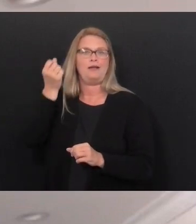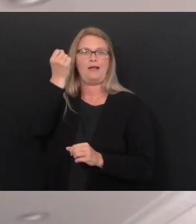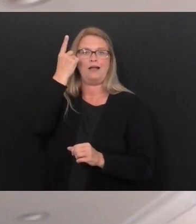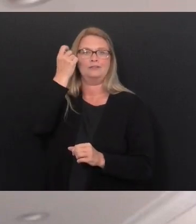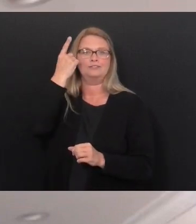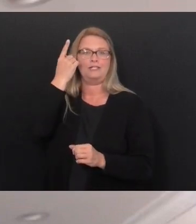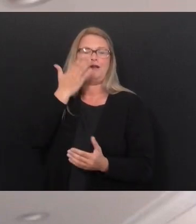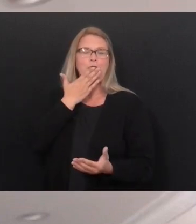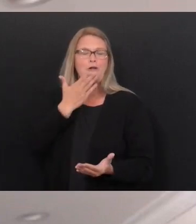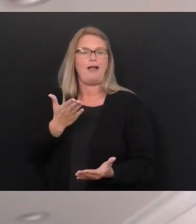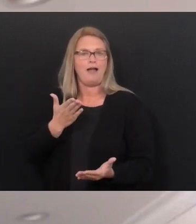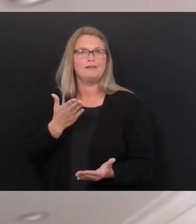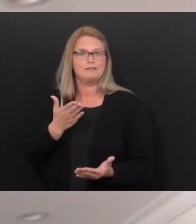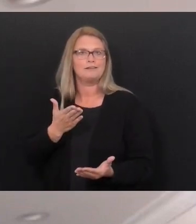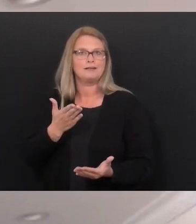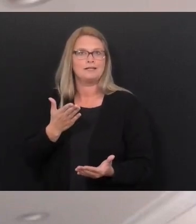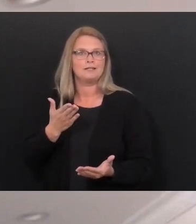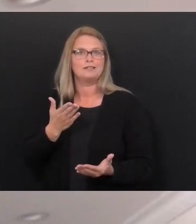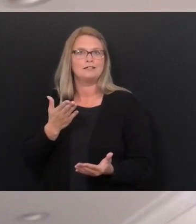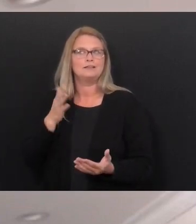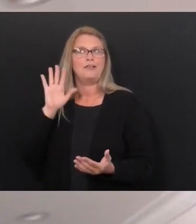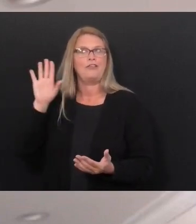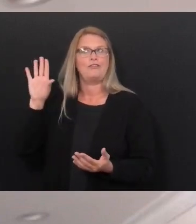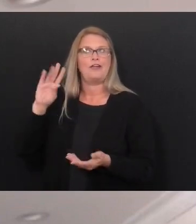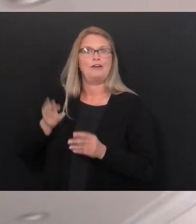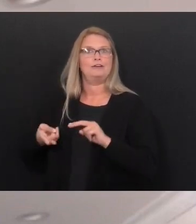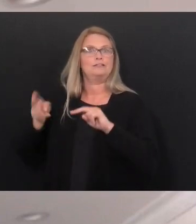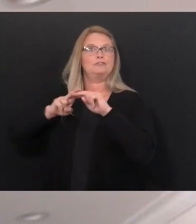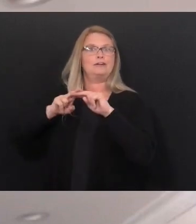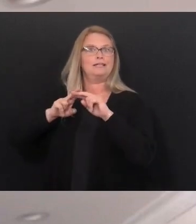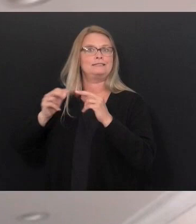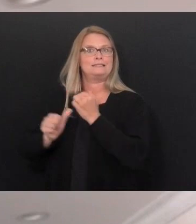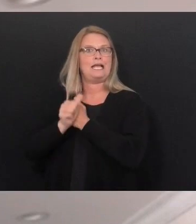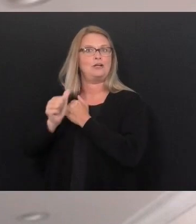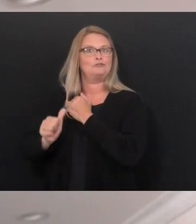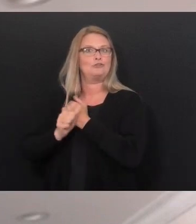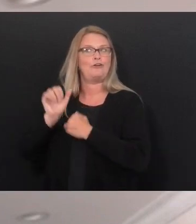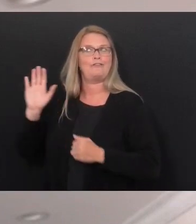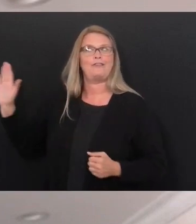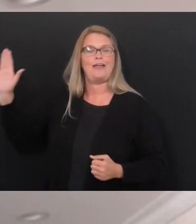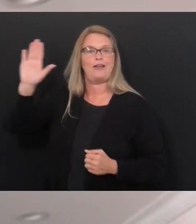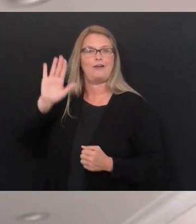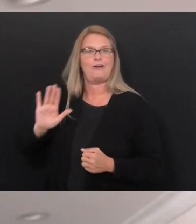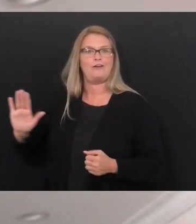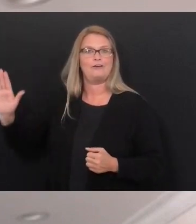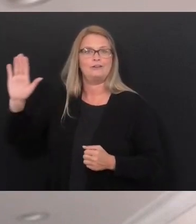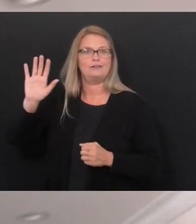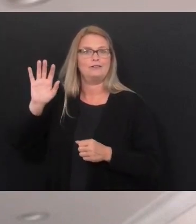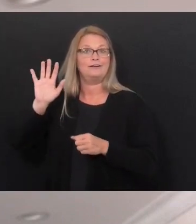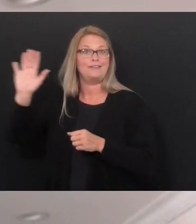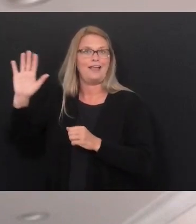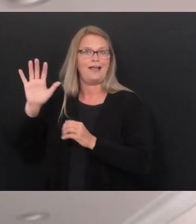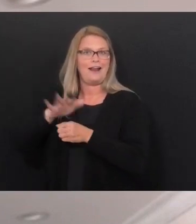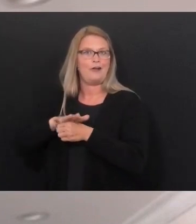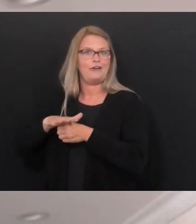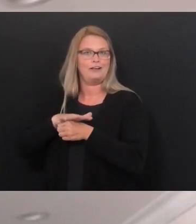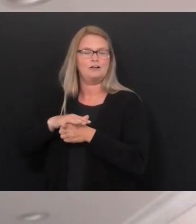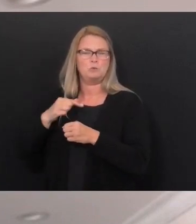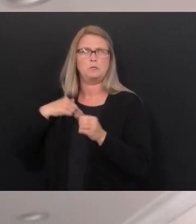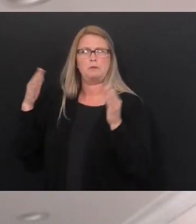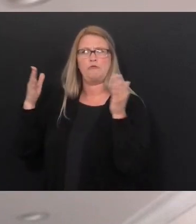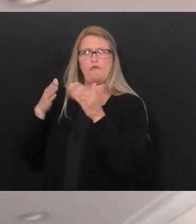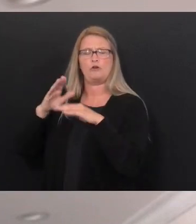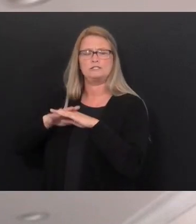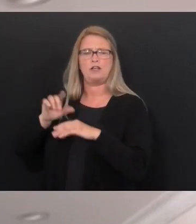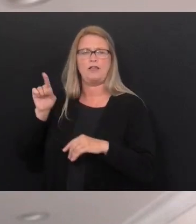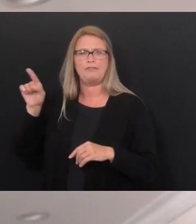very well of the enhanced danger that exists in that area of the state. And we will be very focused at